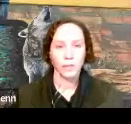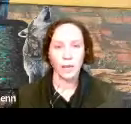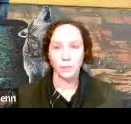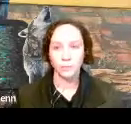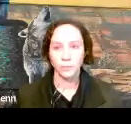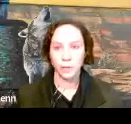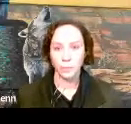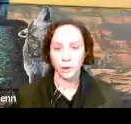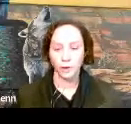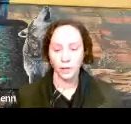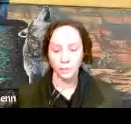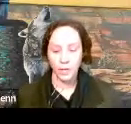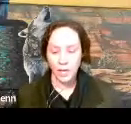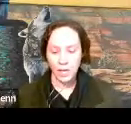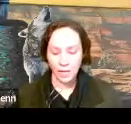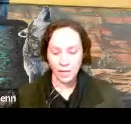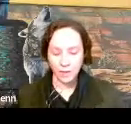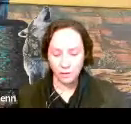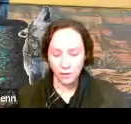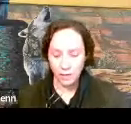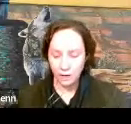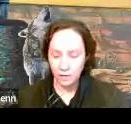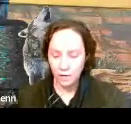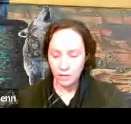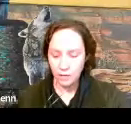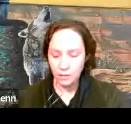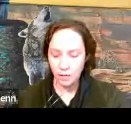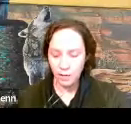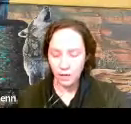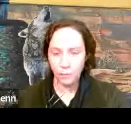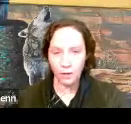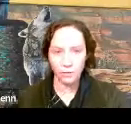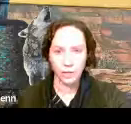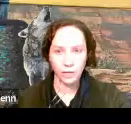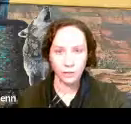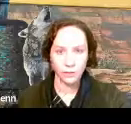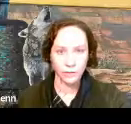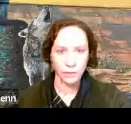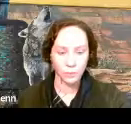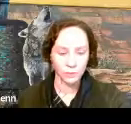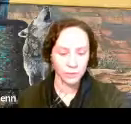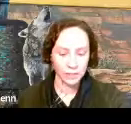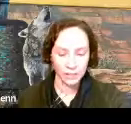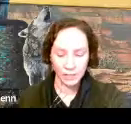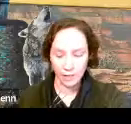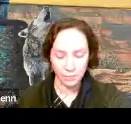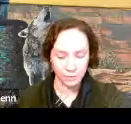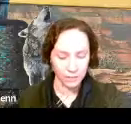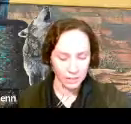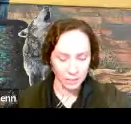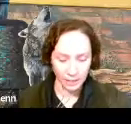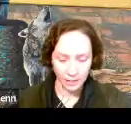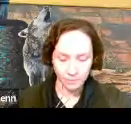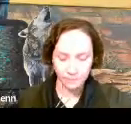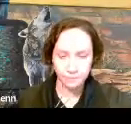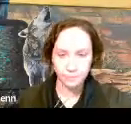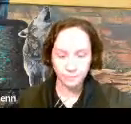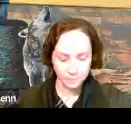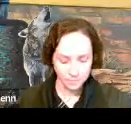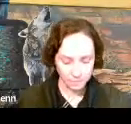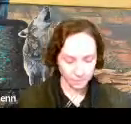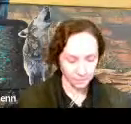part of the captive breeding program, and they are the caretakers of about 350 wolves in captivity